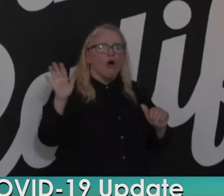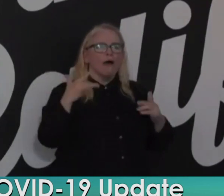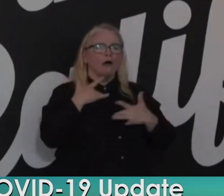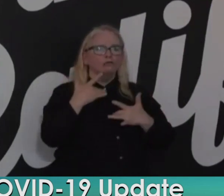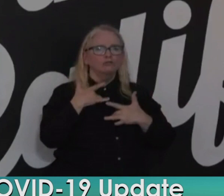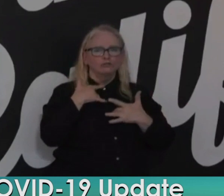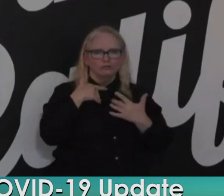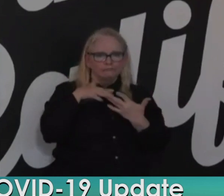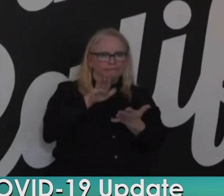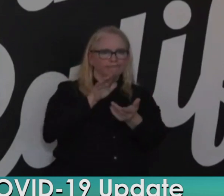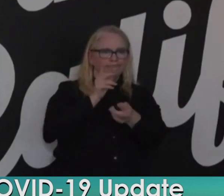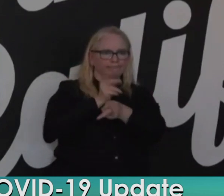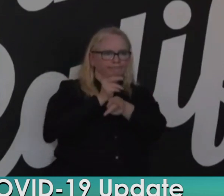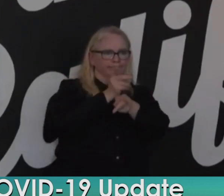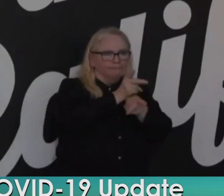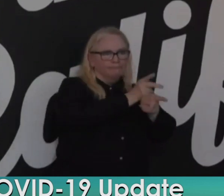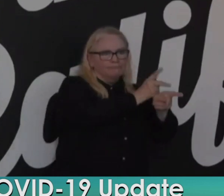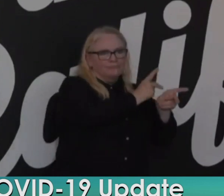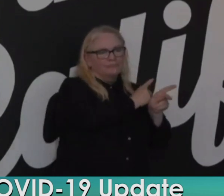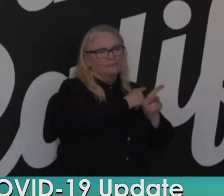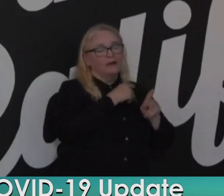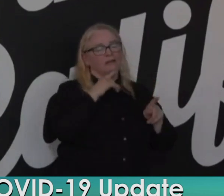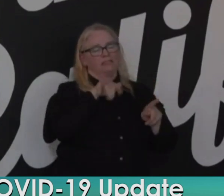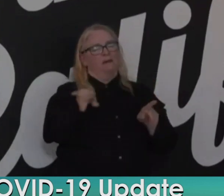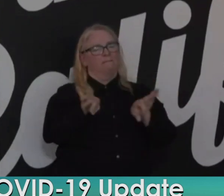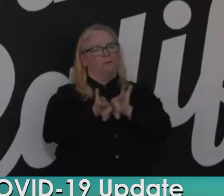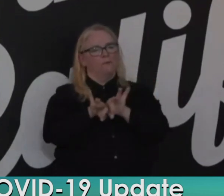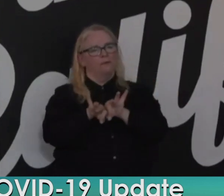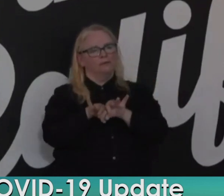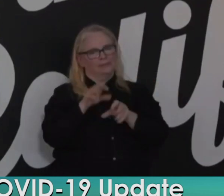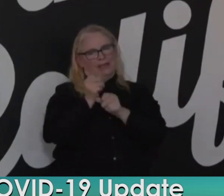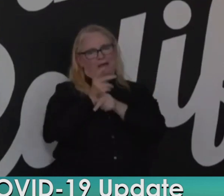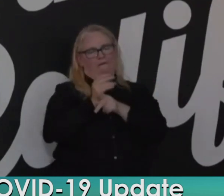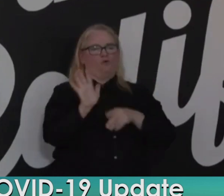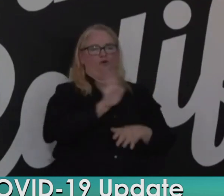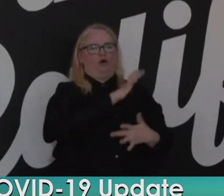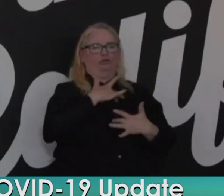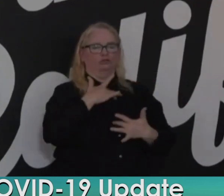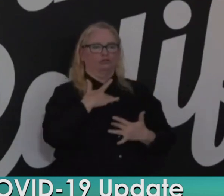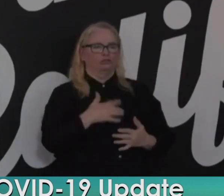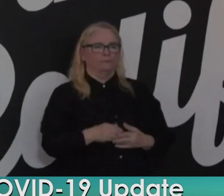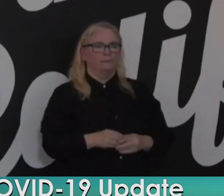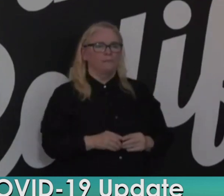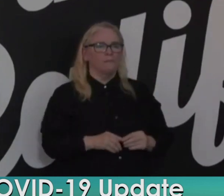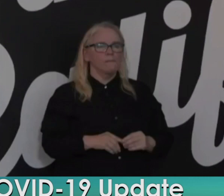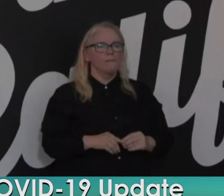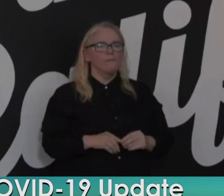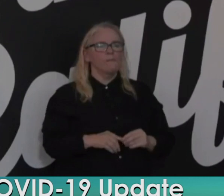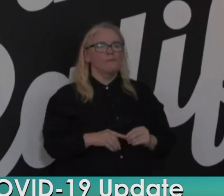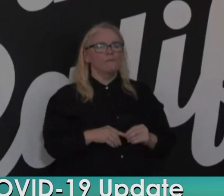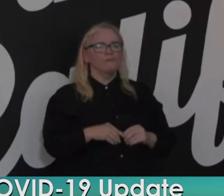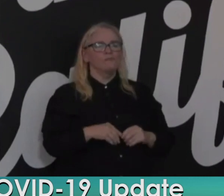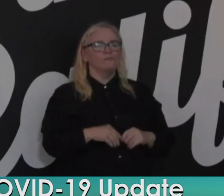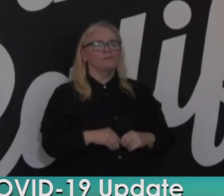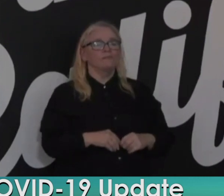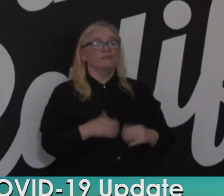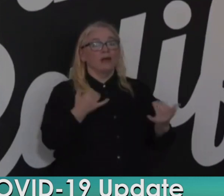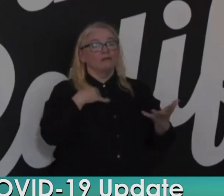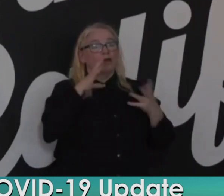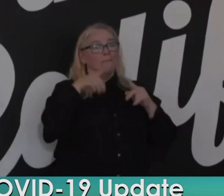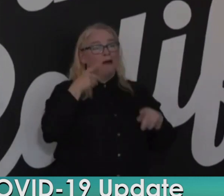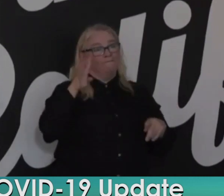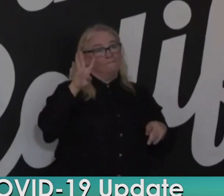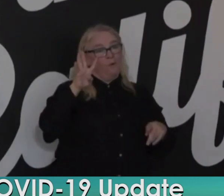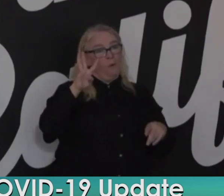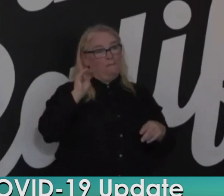detailed and important question. I talked today about the 4+ million people that have applied for unemployment insurance